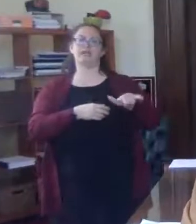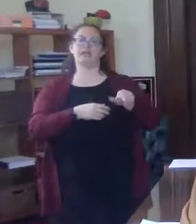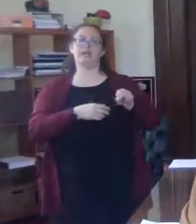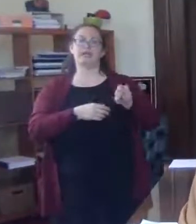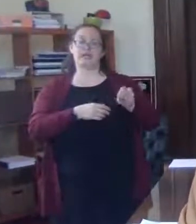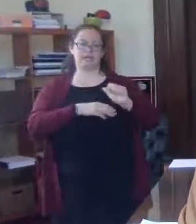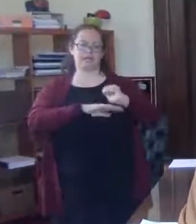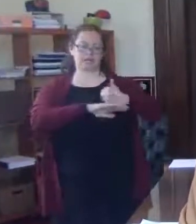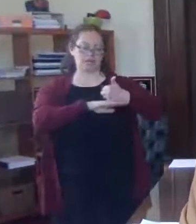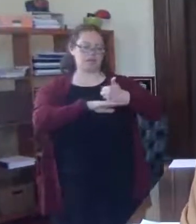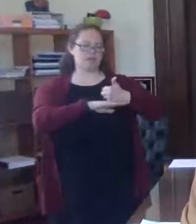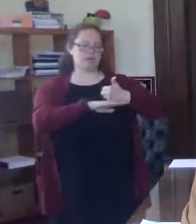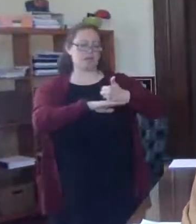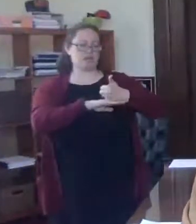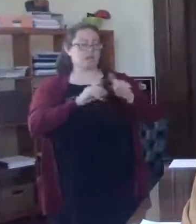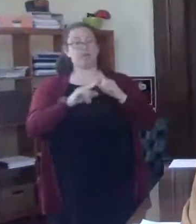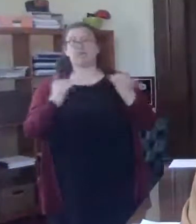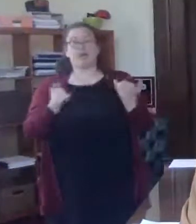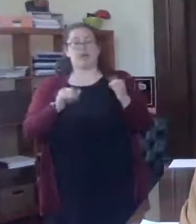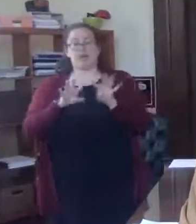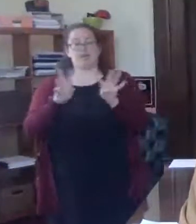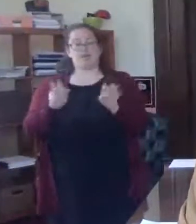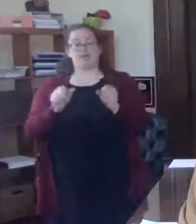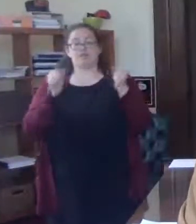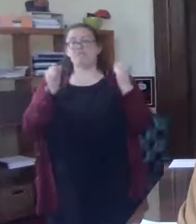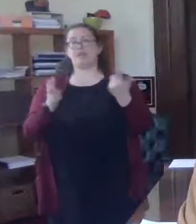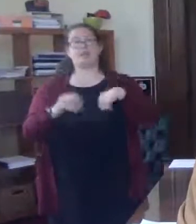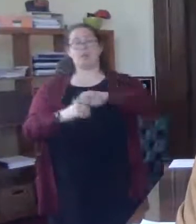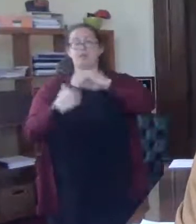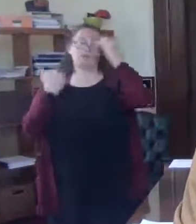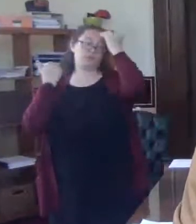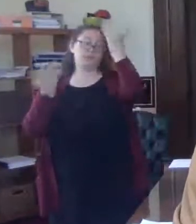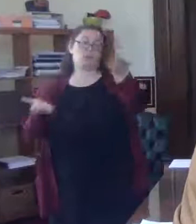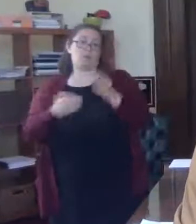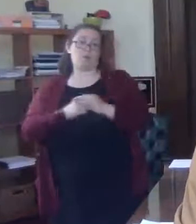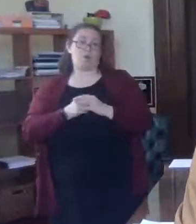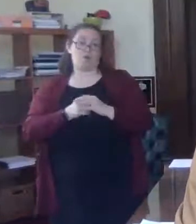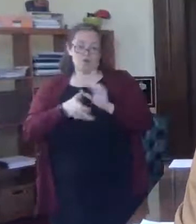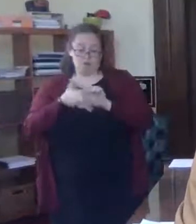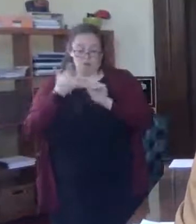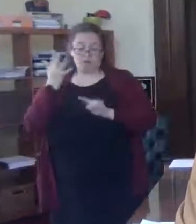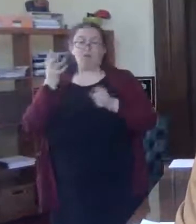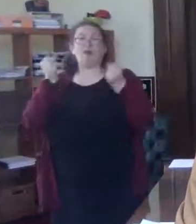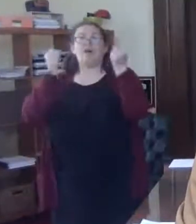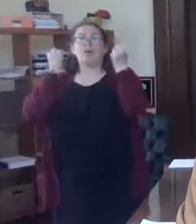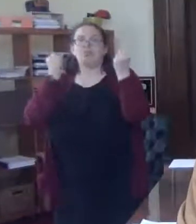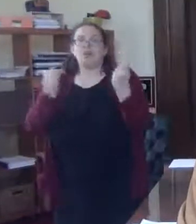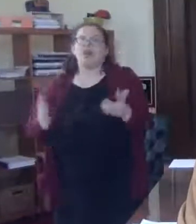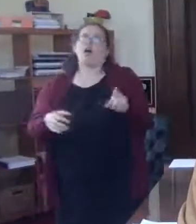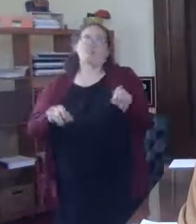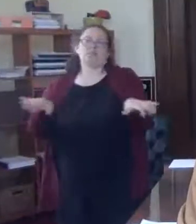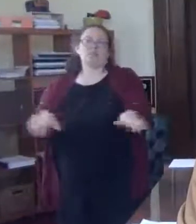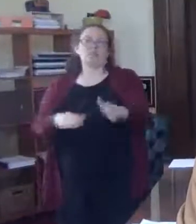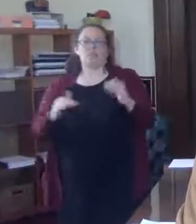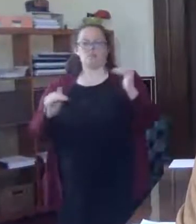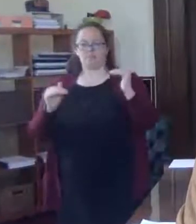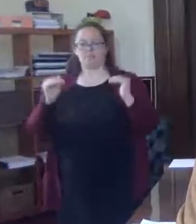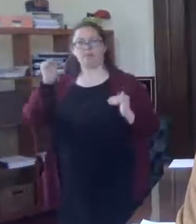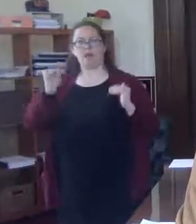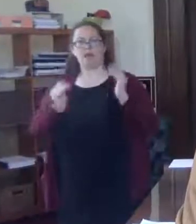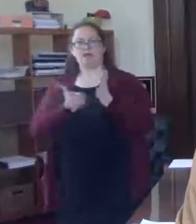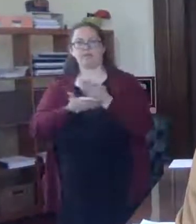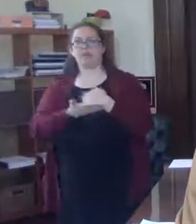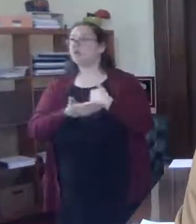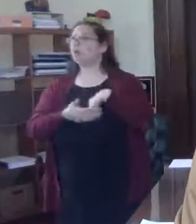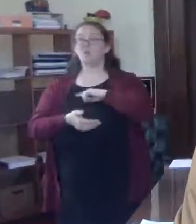this point in time, but there are a lot of things on the table that we have to do to balance the budget, because we're not like the federal